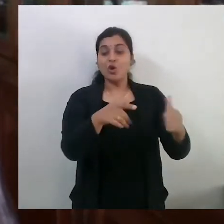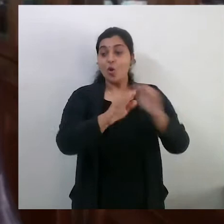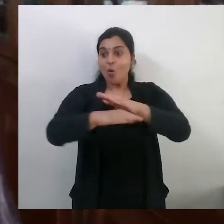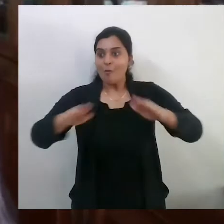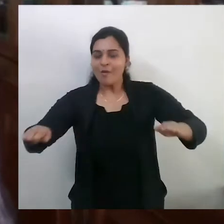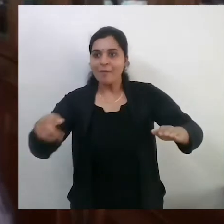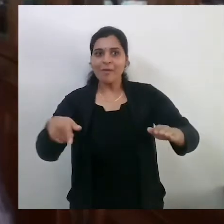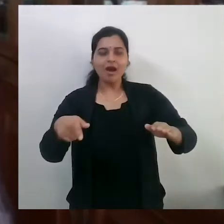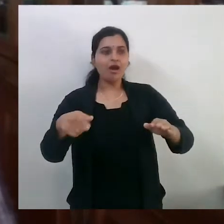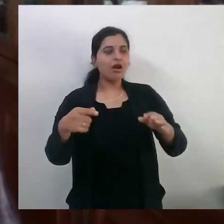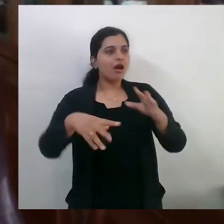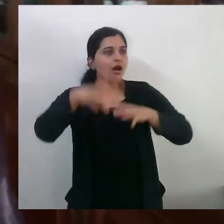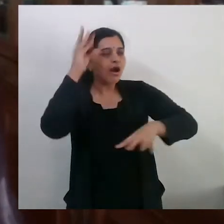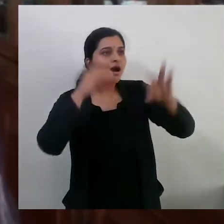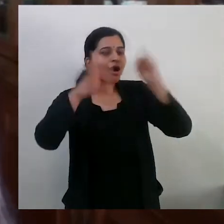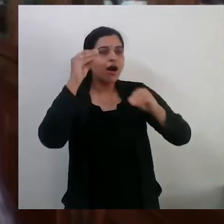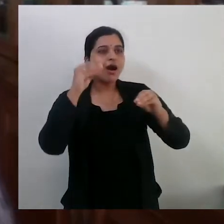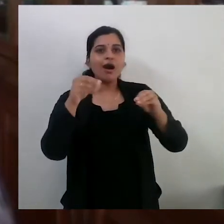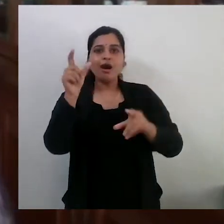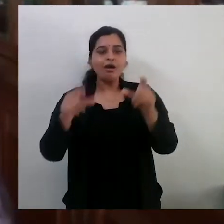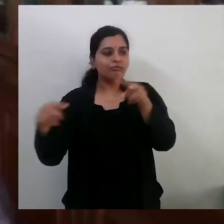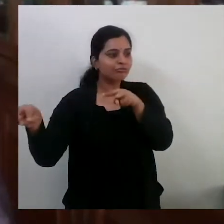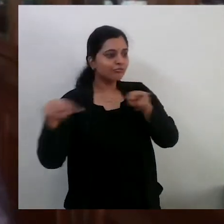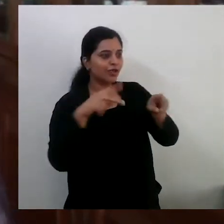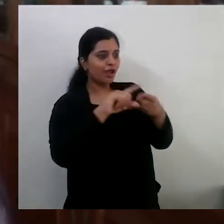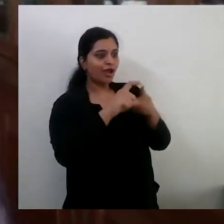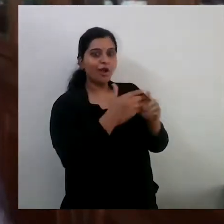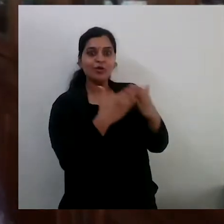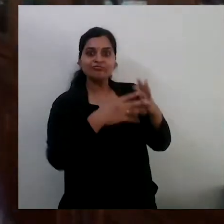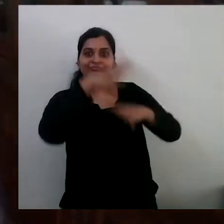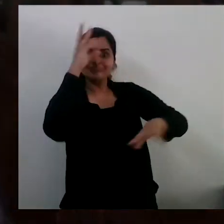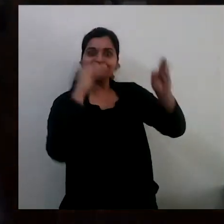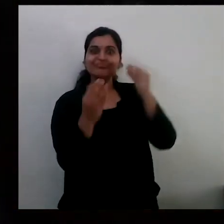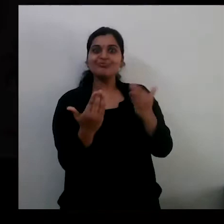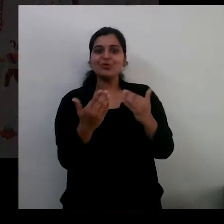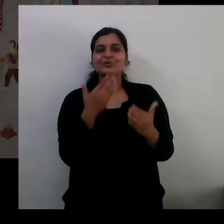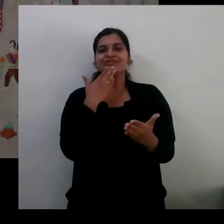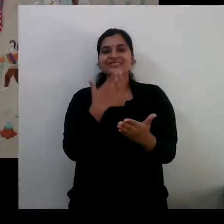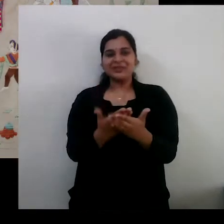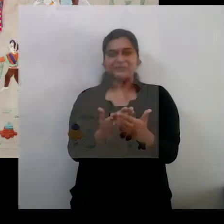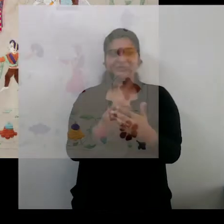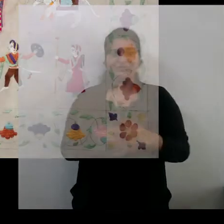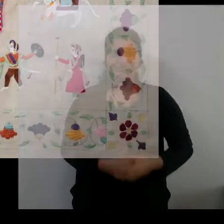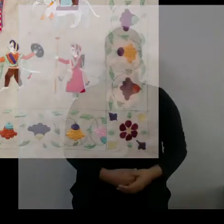a lot of people who need this as education. Thank you.